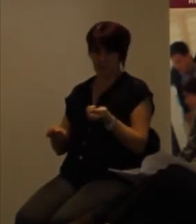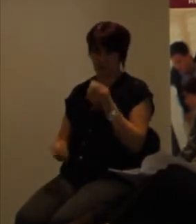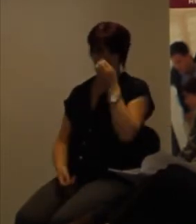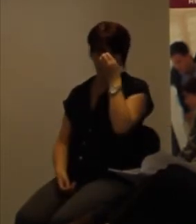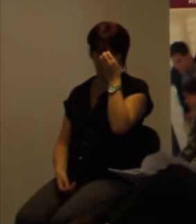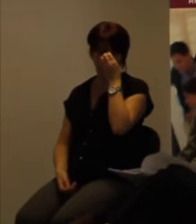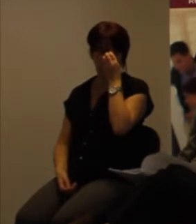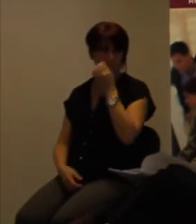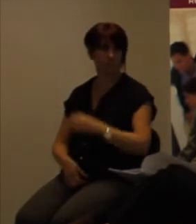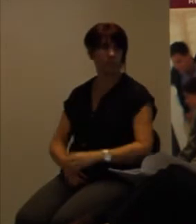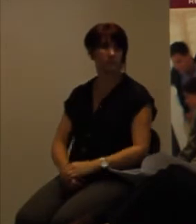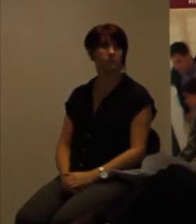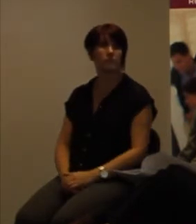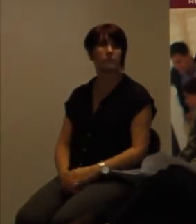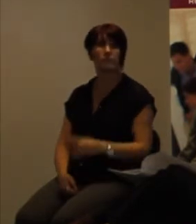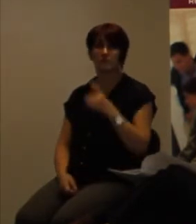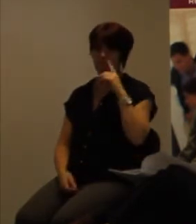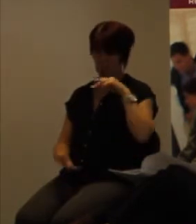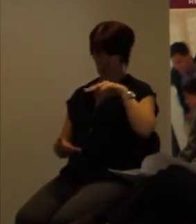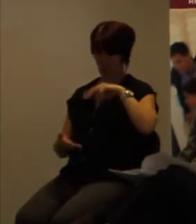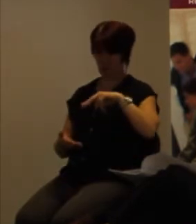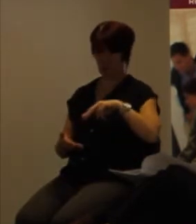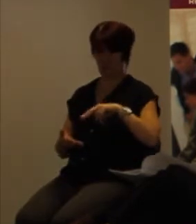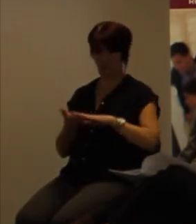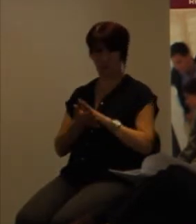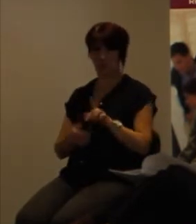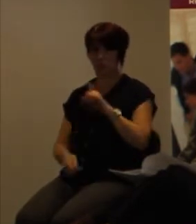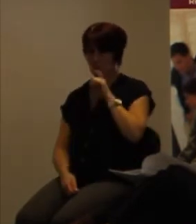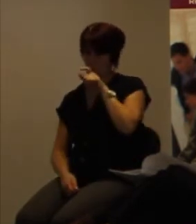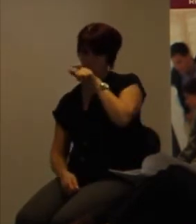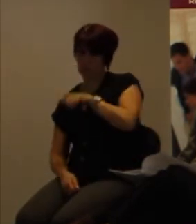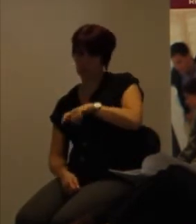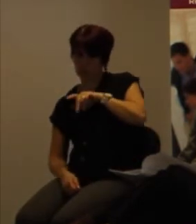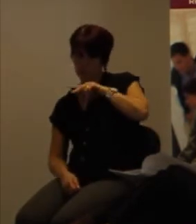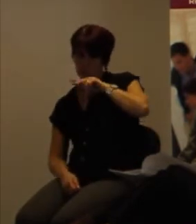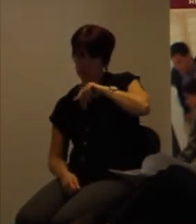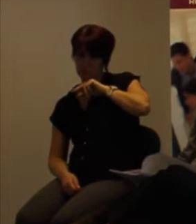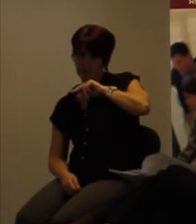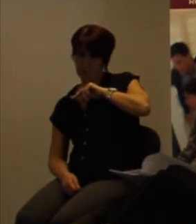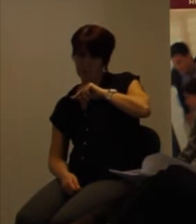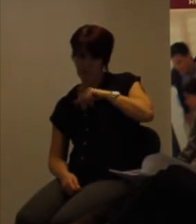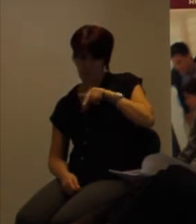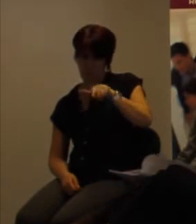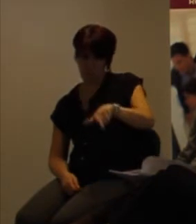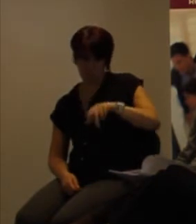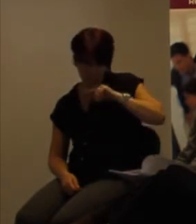assessment. A reader is somebody who will read to the learner all or parts of the assessment